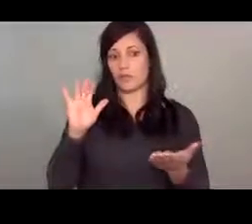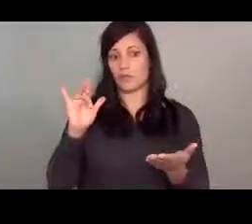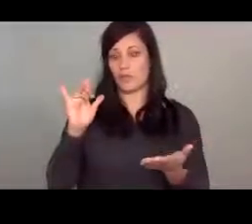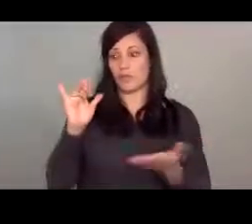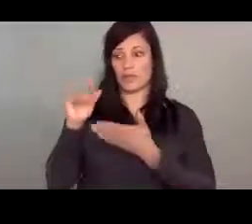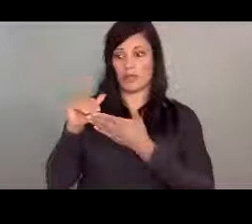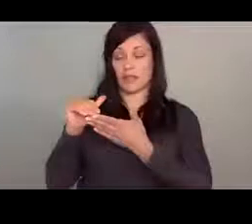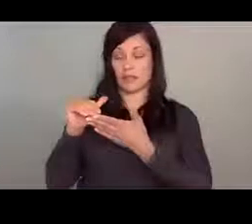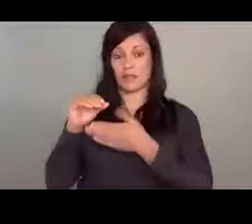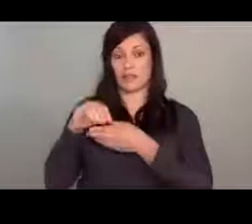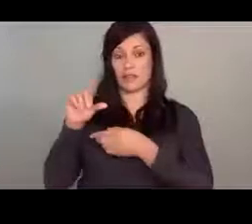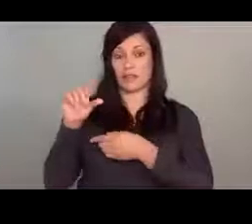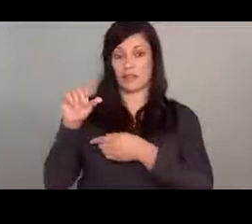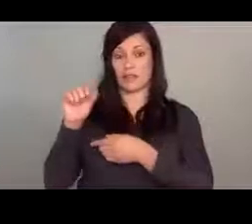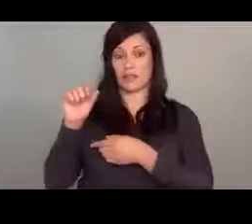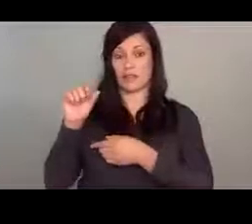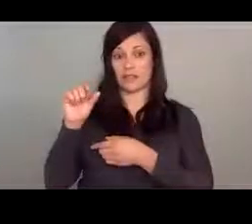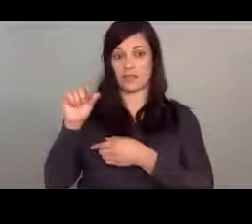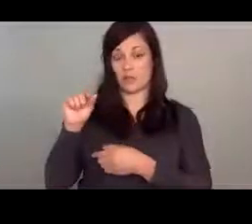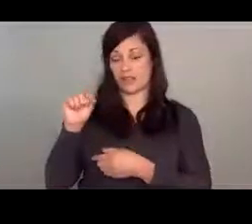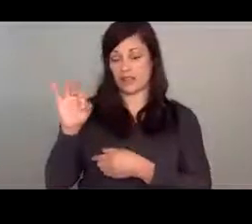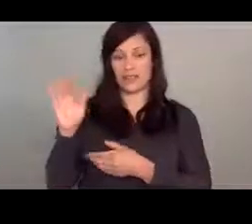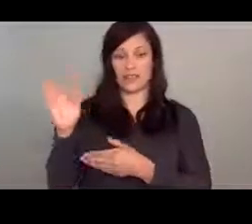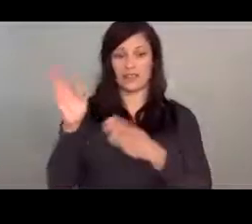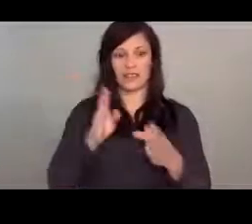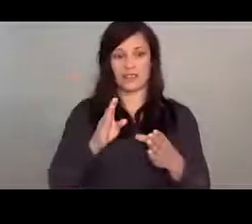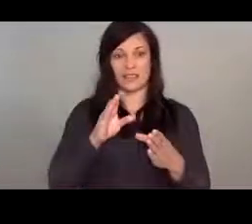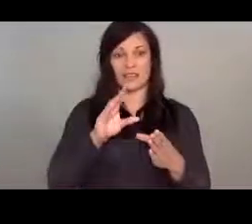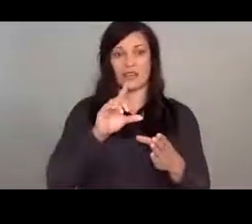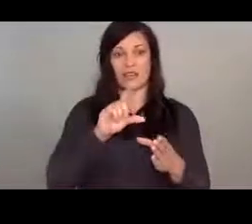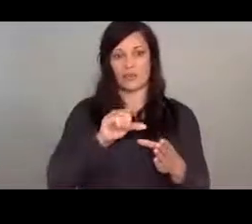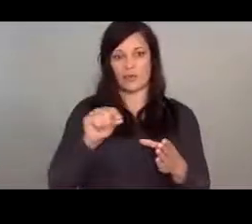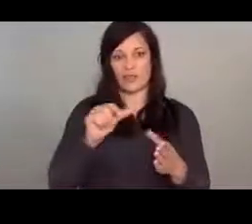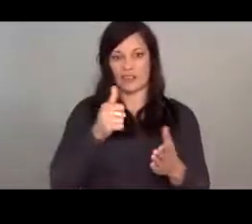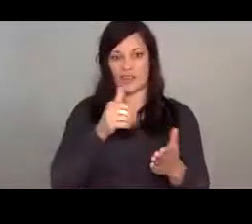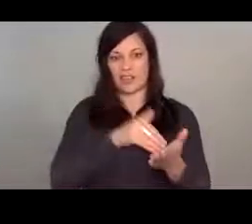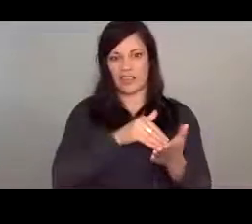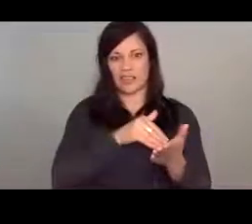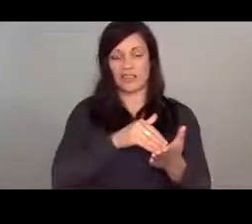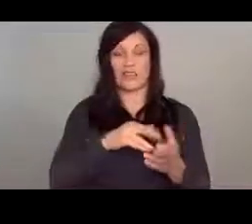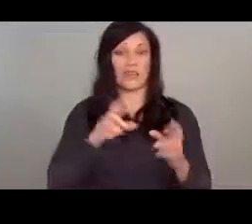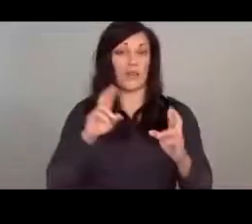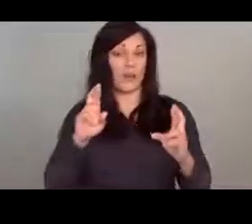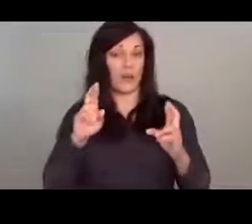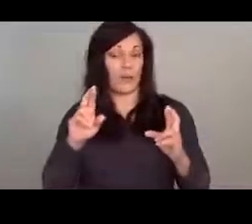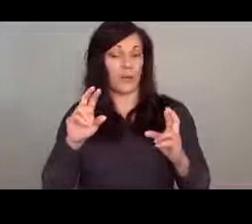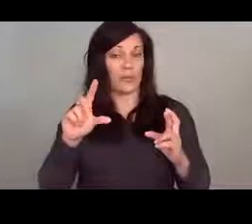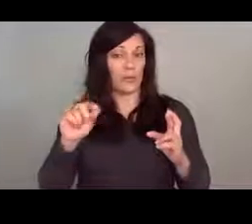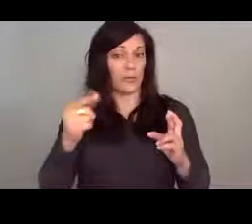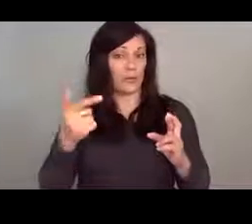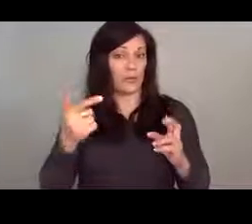to 10,000, but we're hoping for some recovery in 2021. So let's say we're